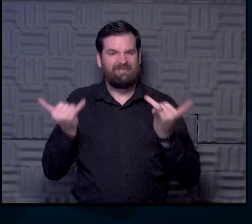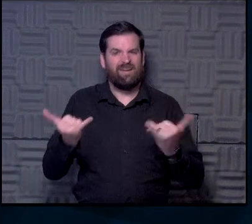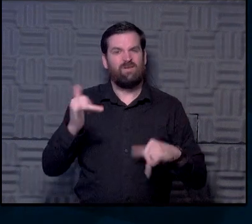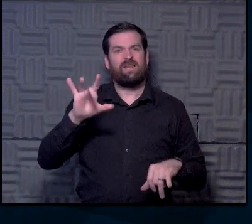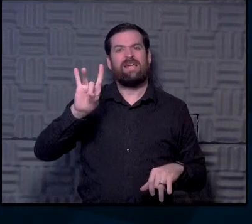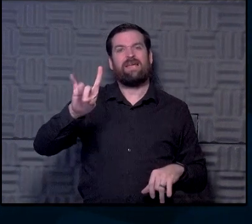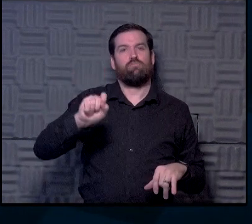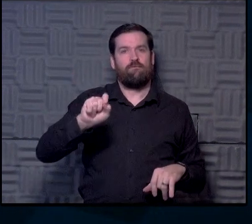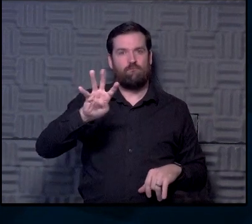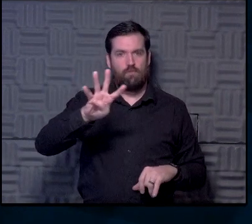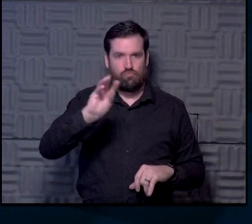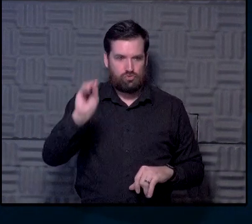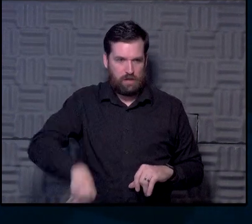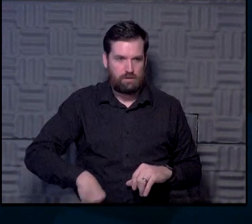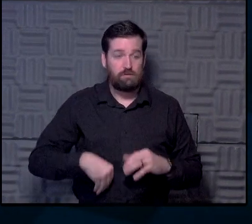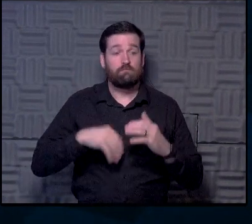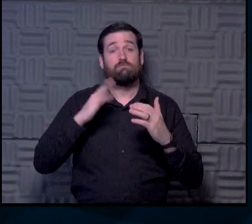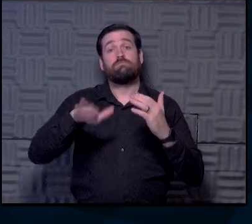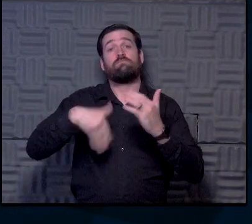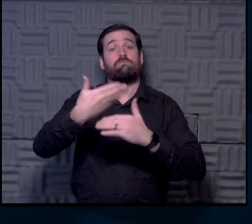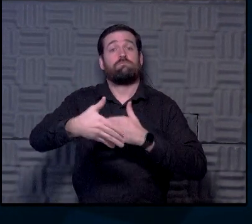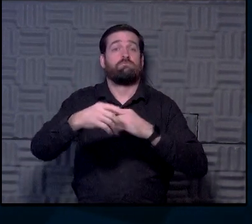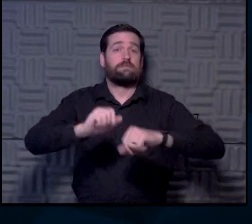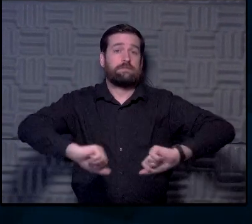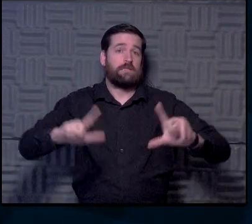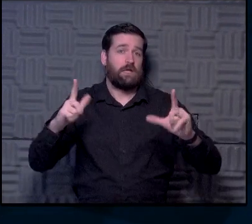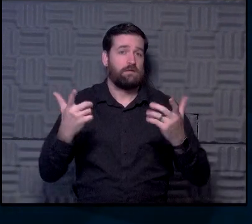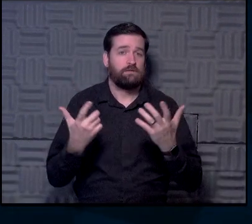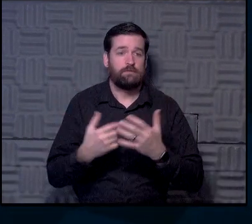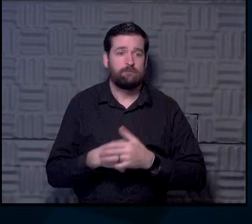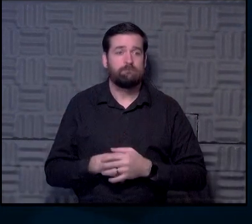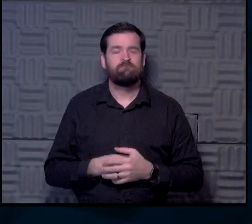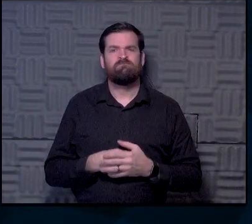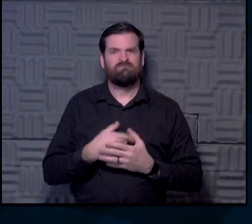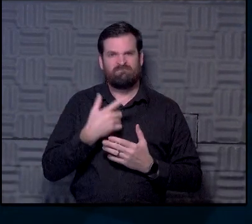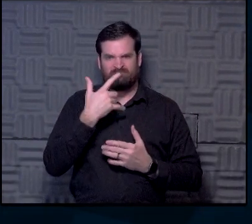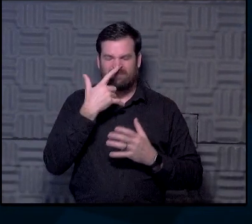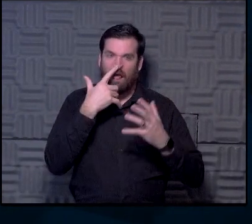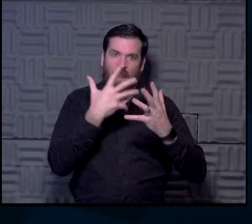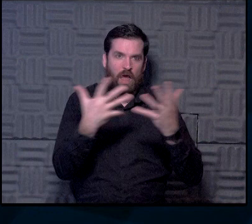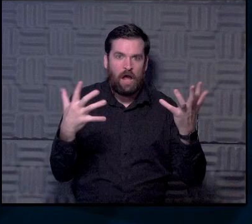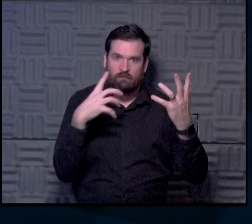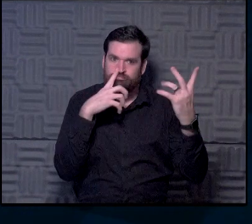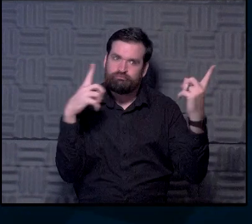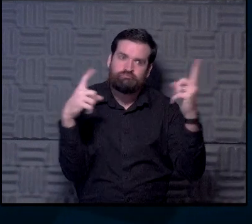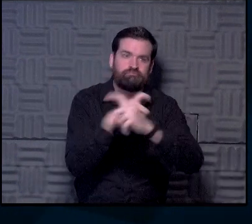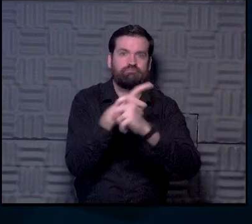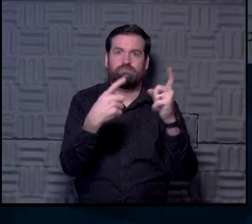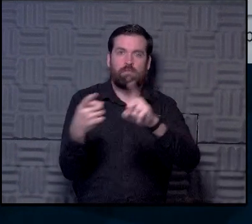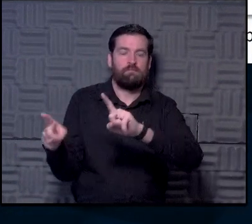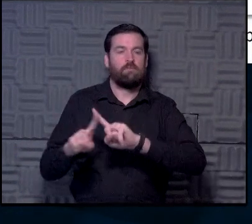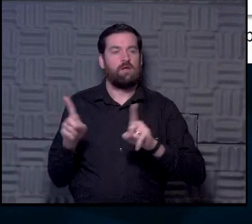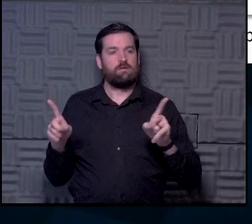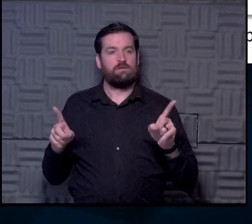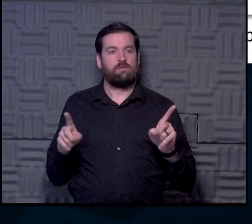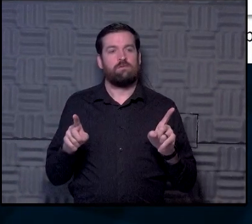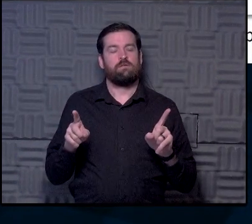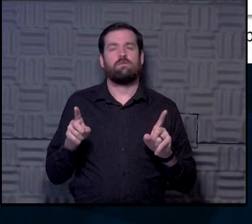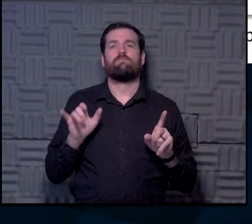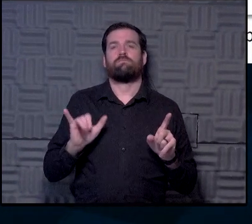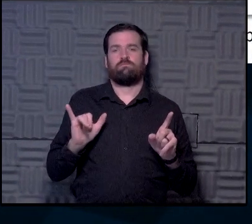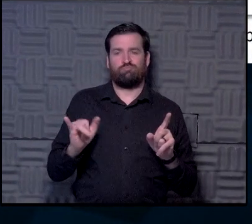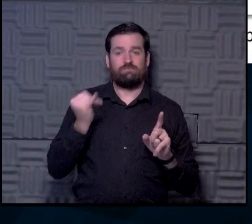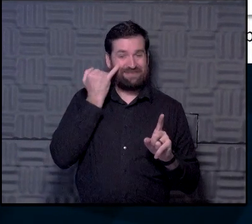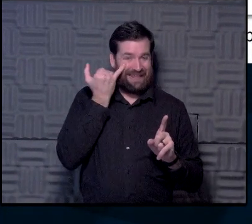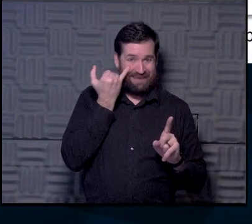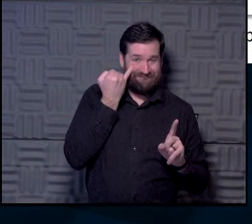8.4%. The next slide actually, it looks a little busy, but it actually looks at the question of, well, if you're